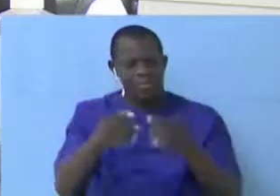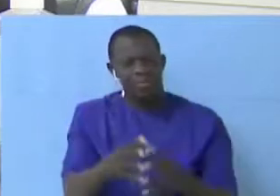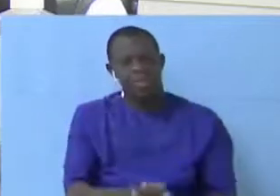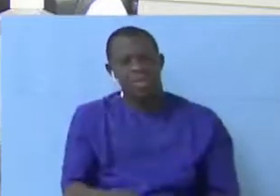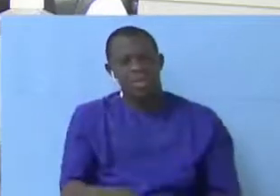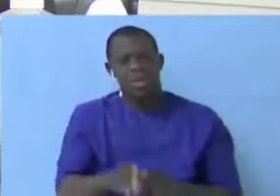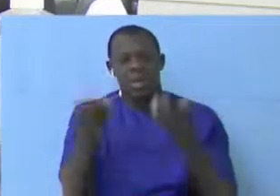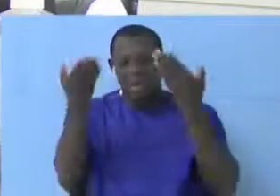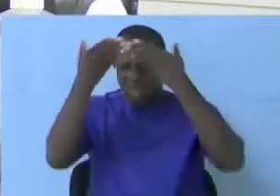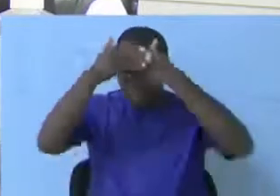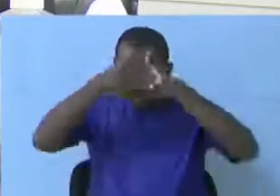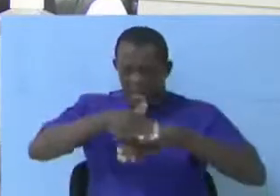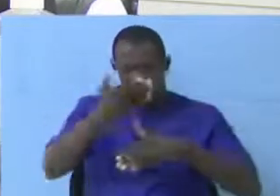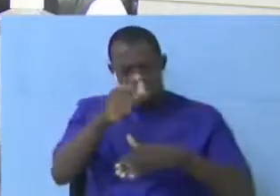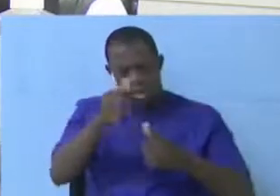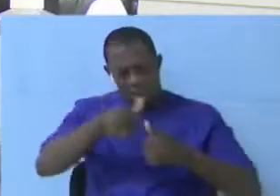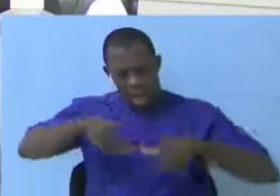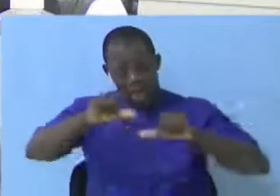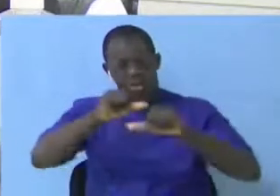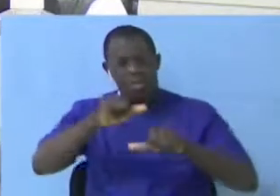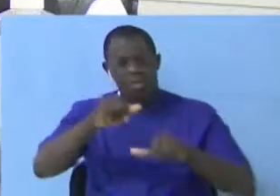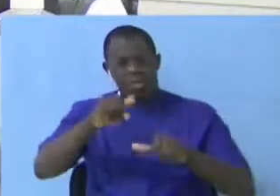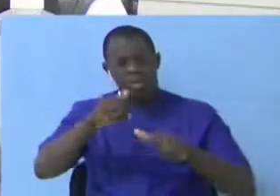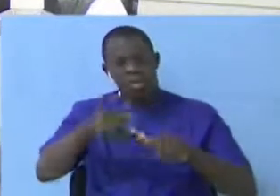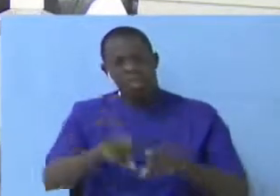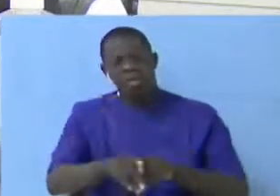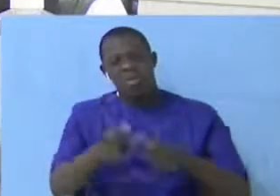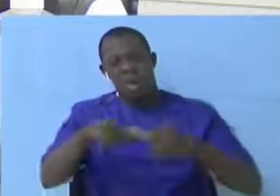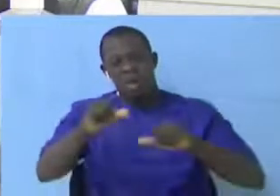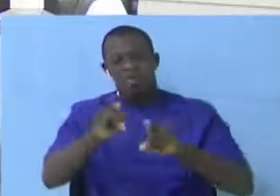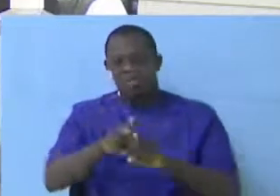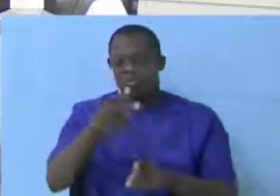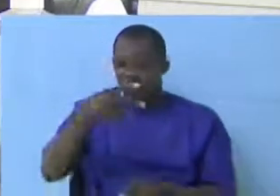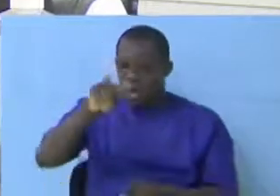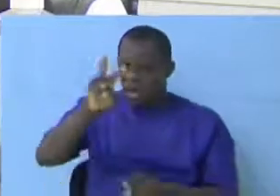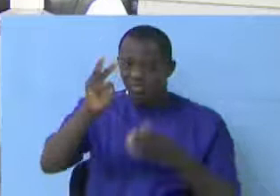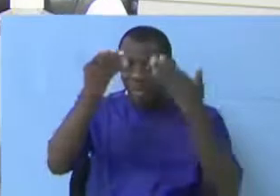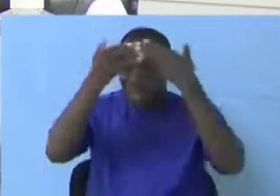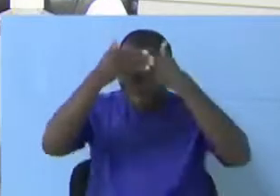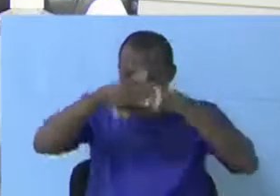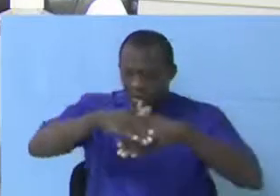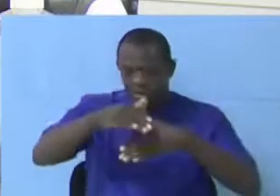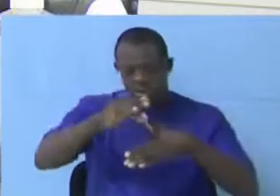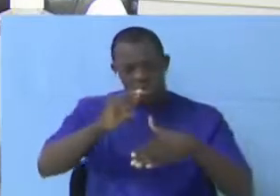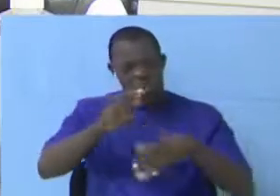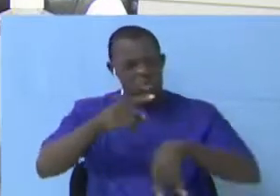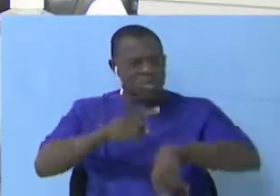at night, maybe around 12, maybe 12 midnight, 1 o'clock.